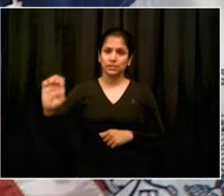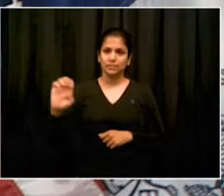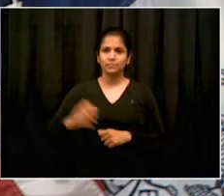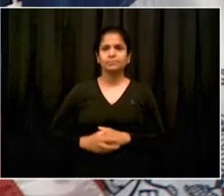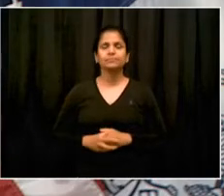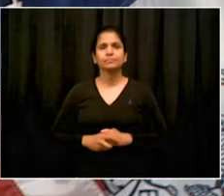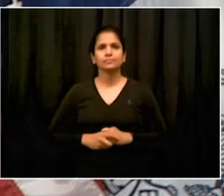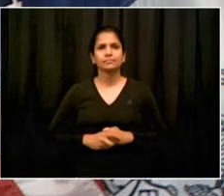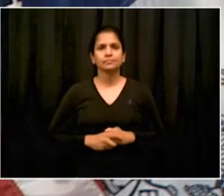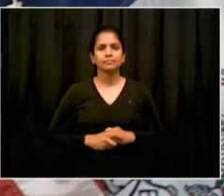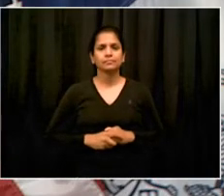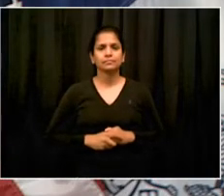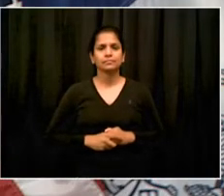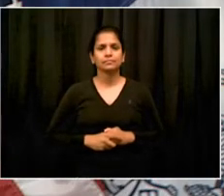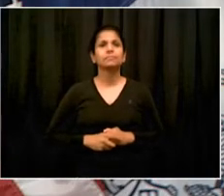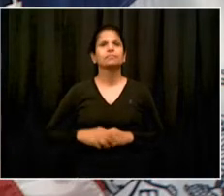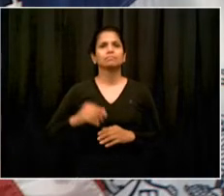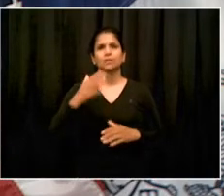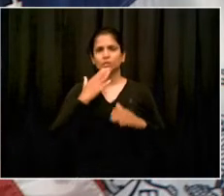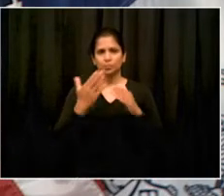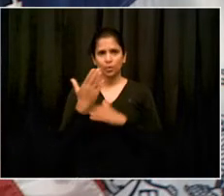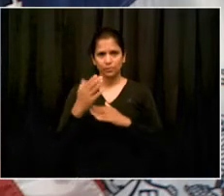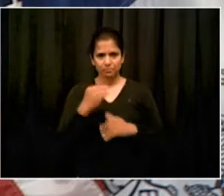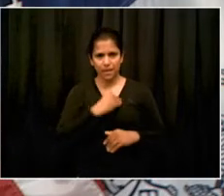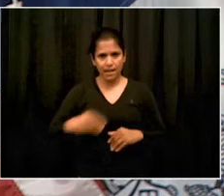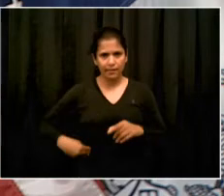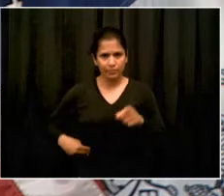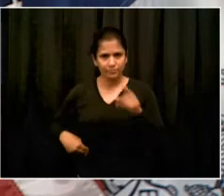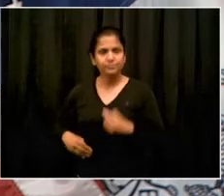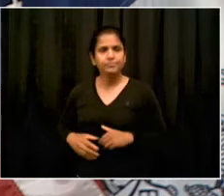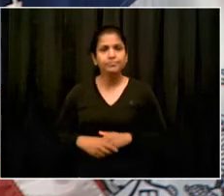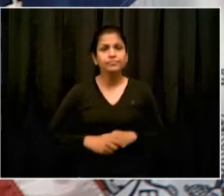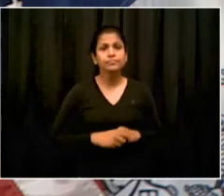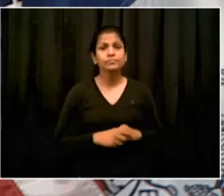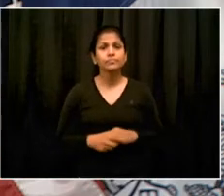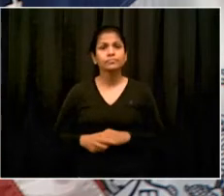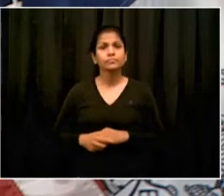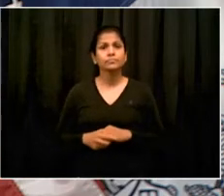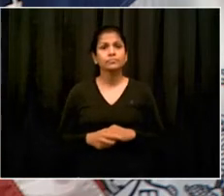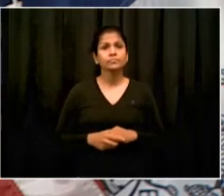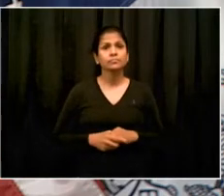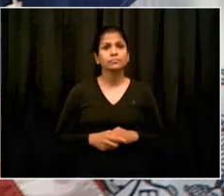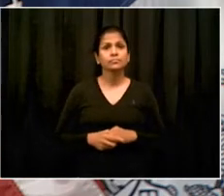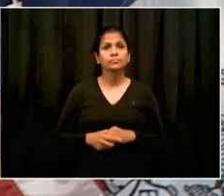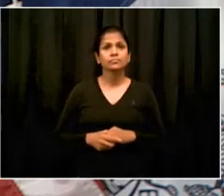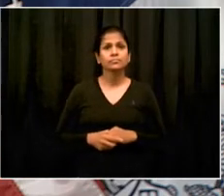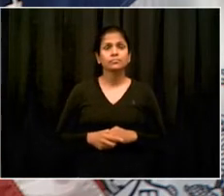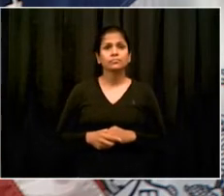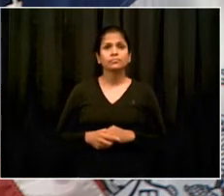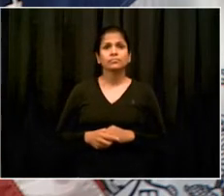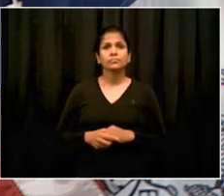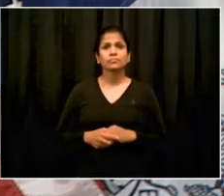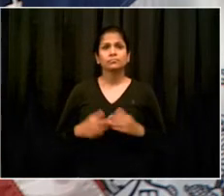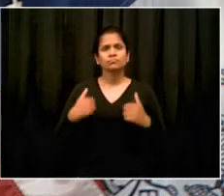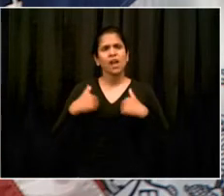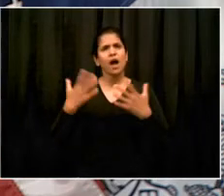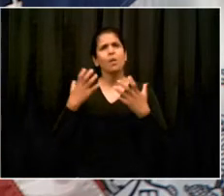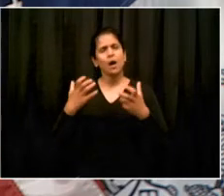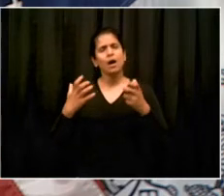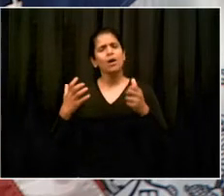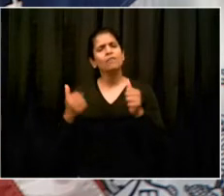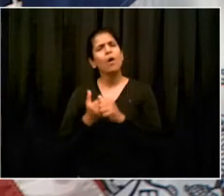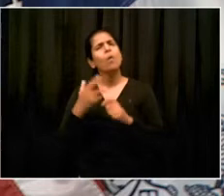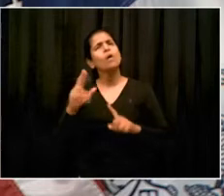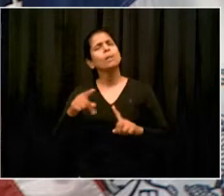Good morning, Mr. Mayor. I want to actually follow up on Bridget's question. Just to be totally clear,